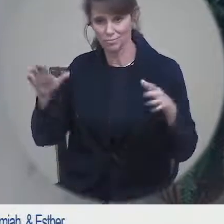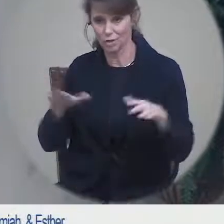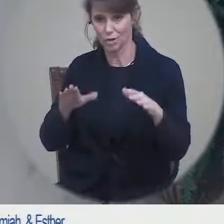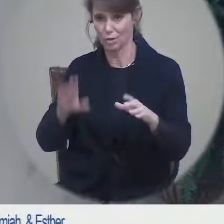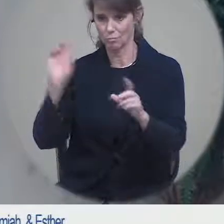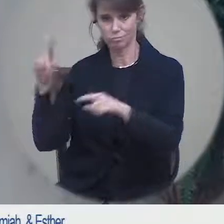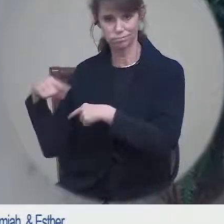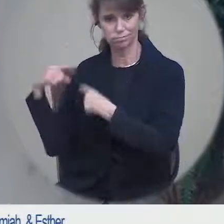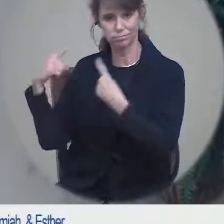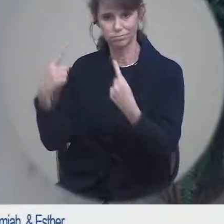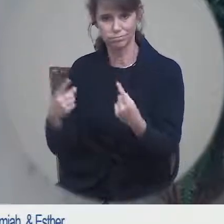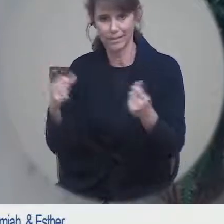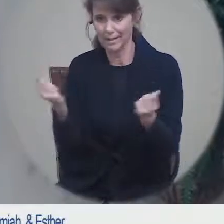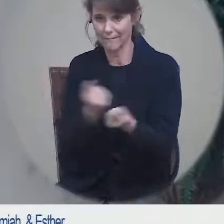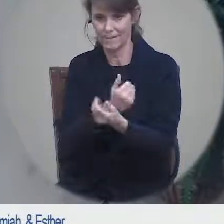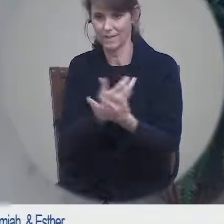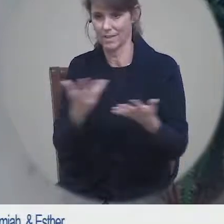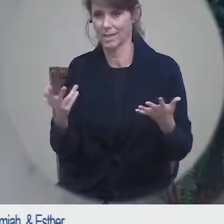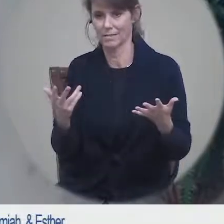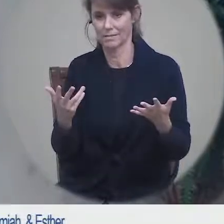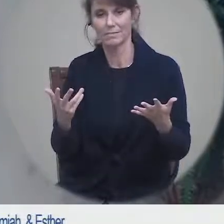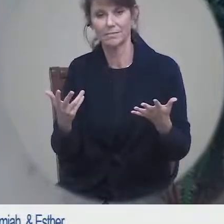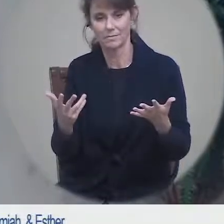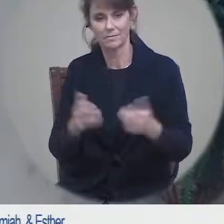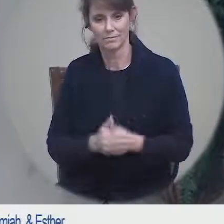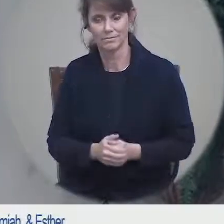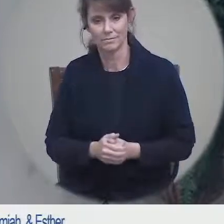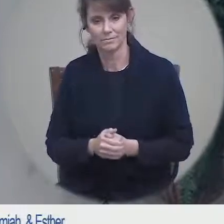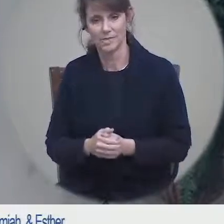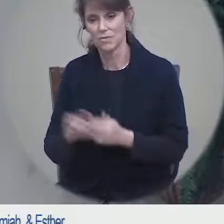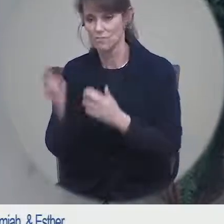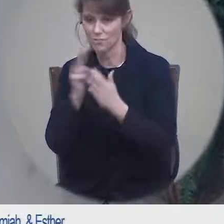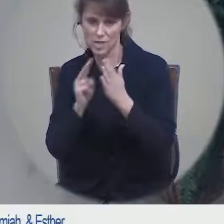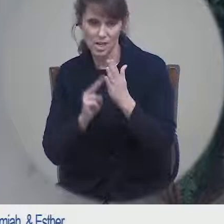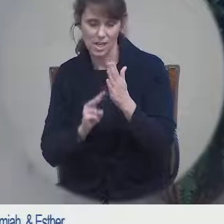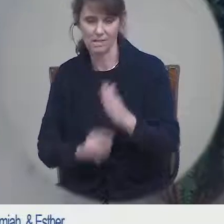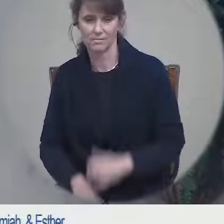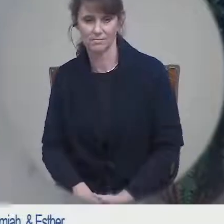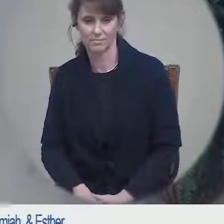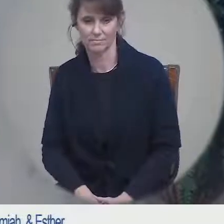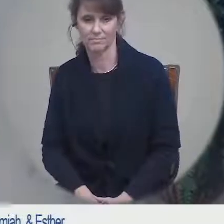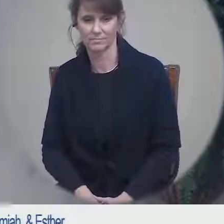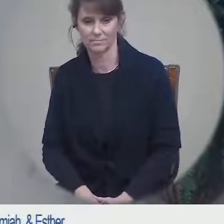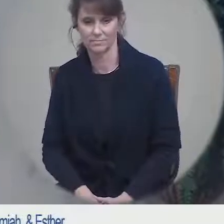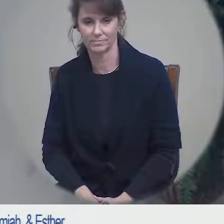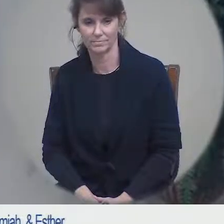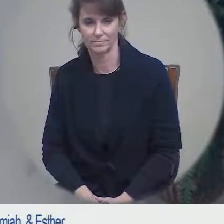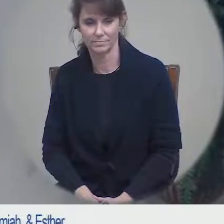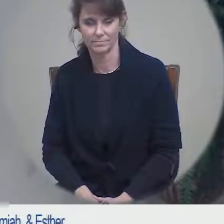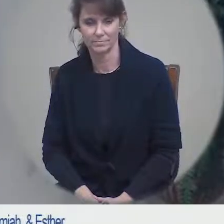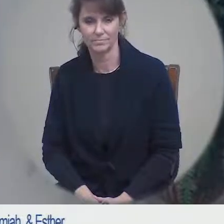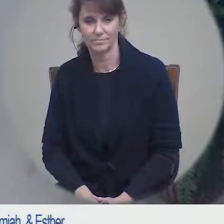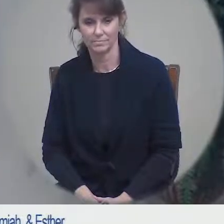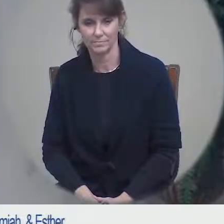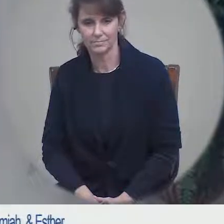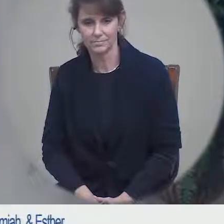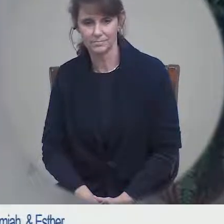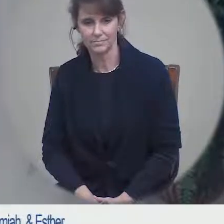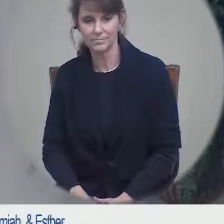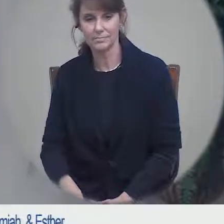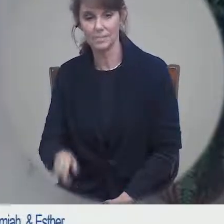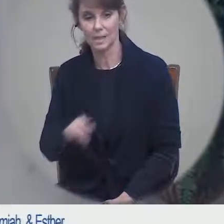has a book of remembrances. In his book of remembrances are recorded those who do his will. So even as